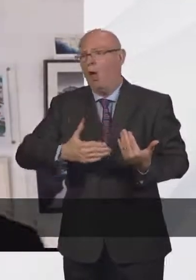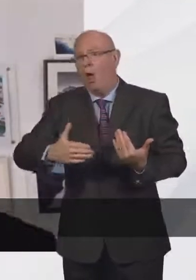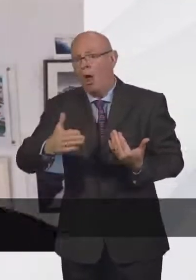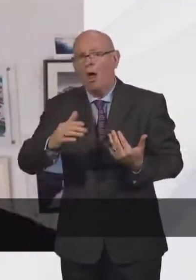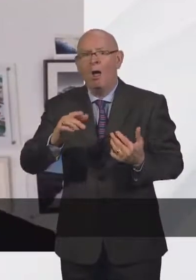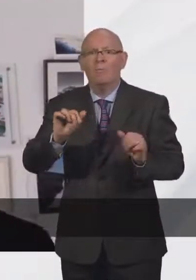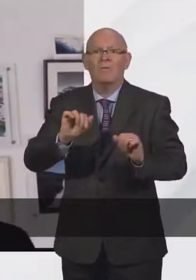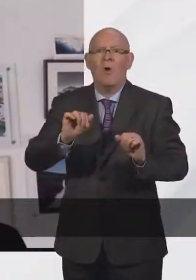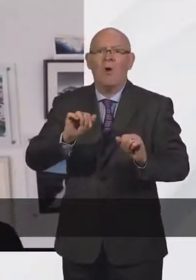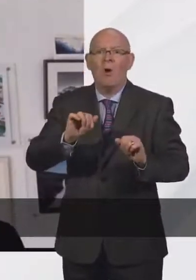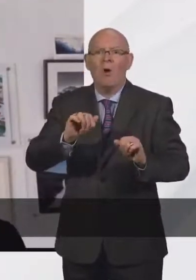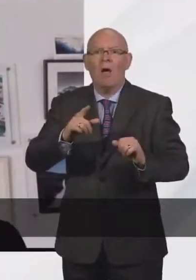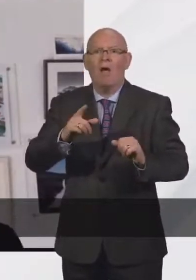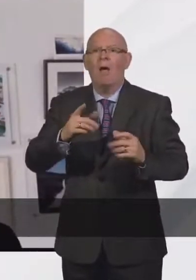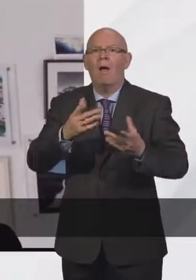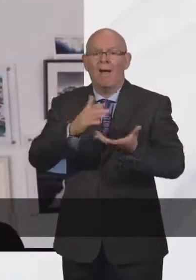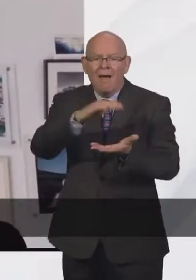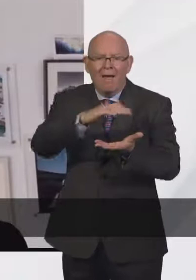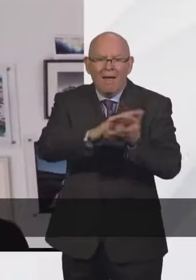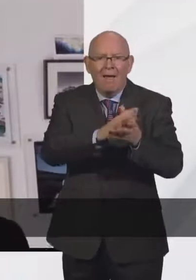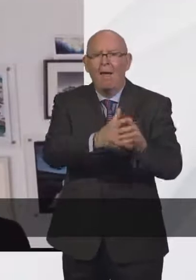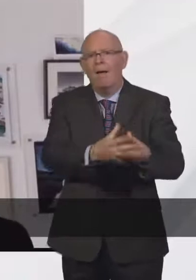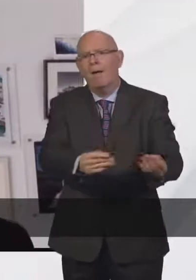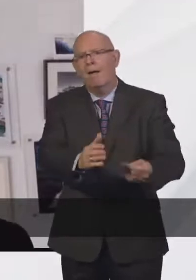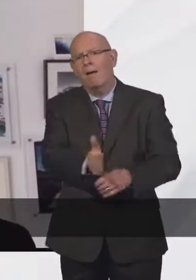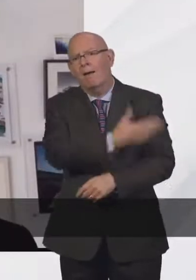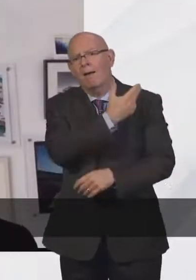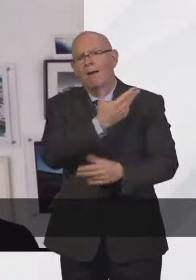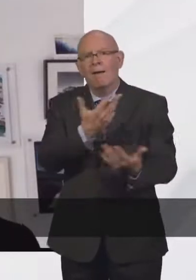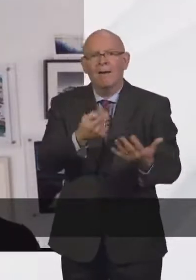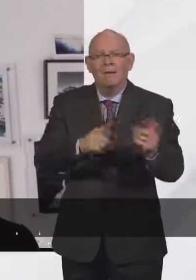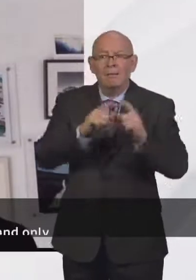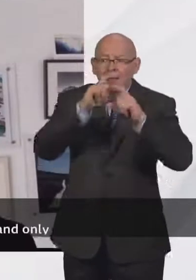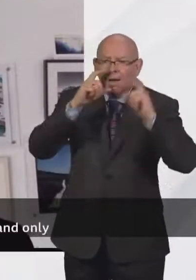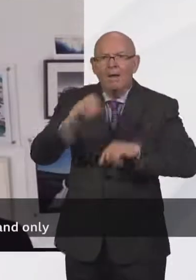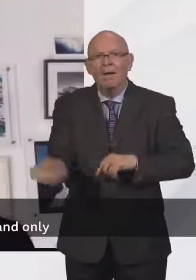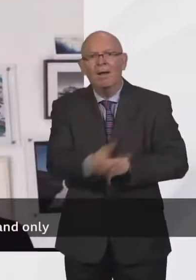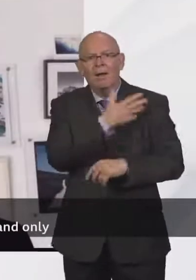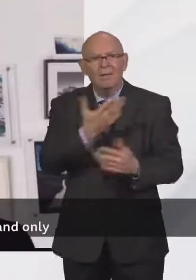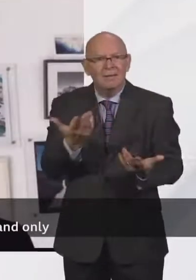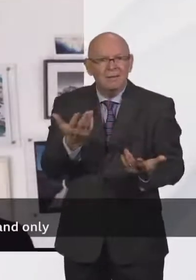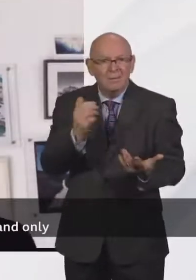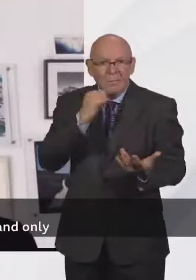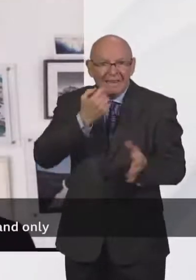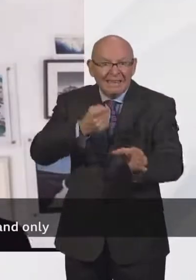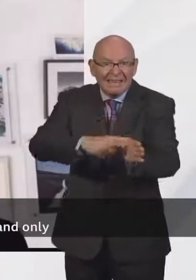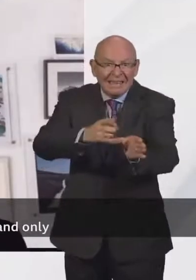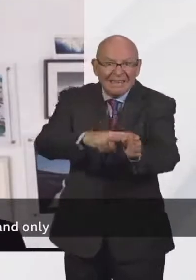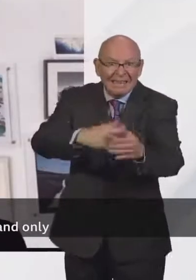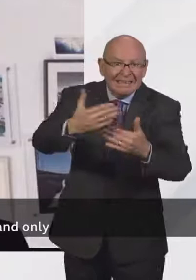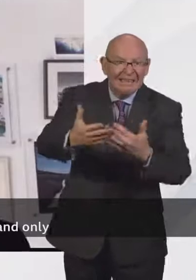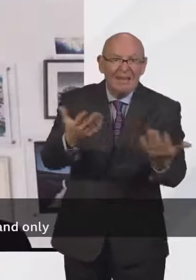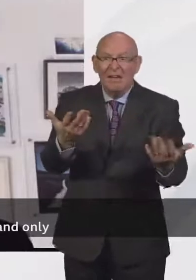really, economic data suggests that many households who've been fortunate enough to stay in work have built up savings during the